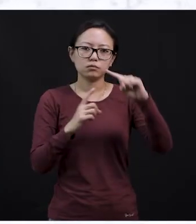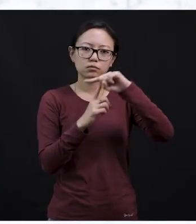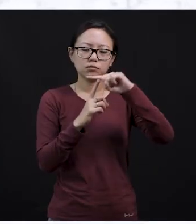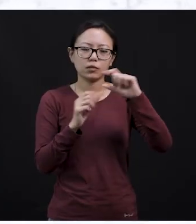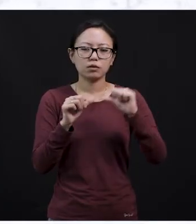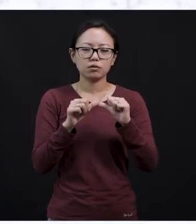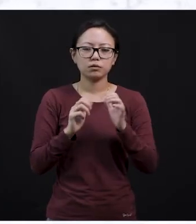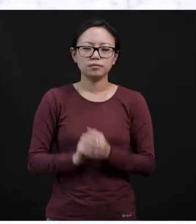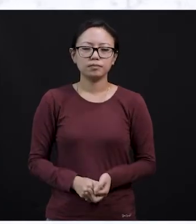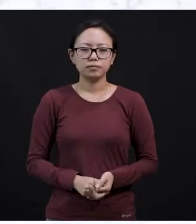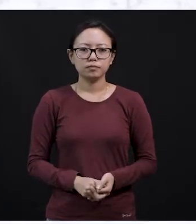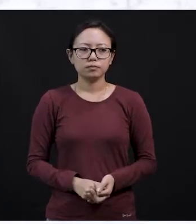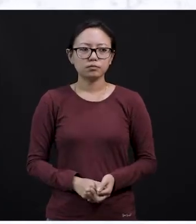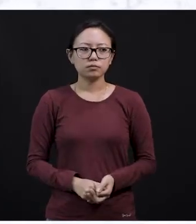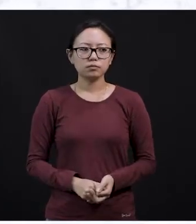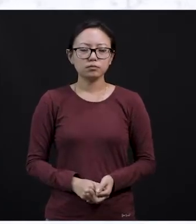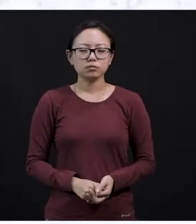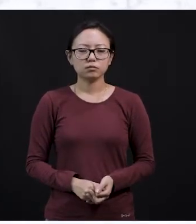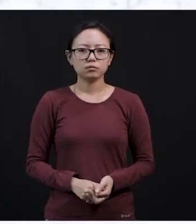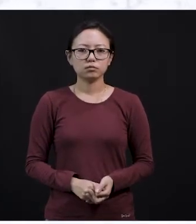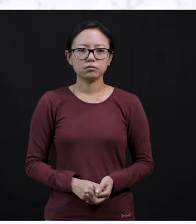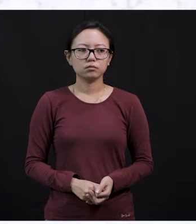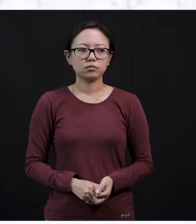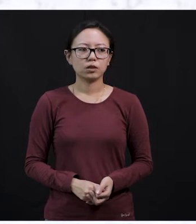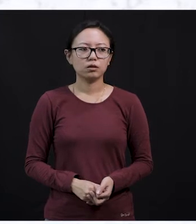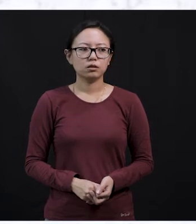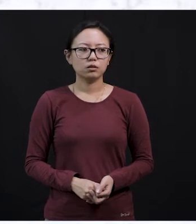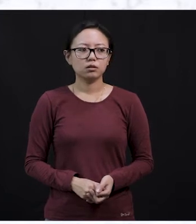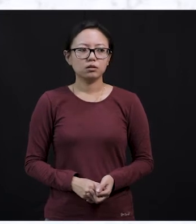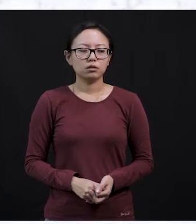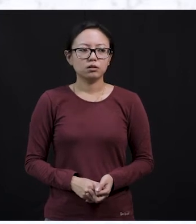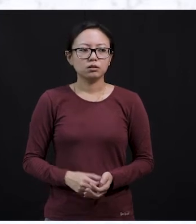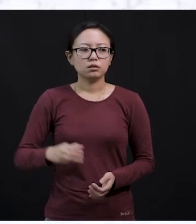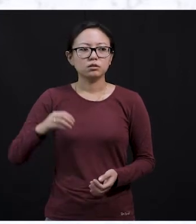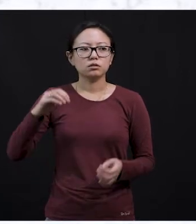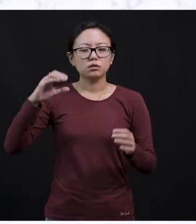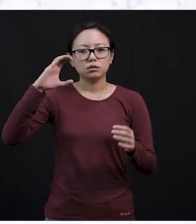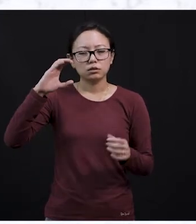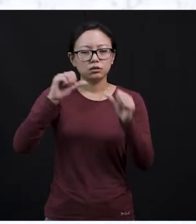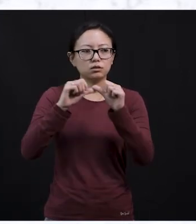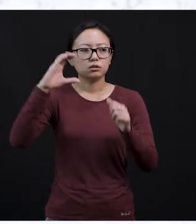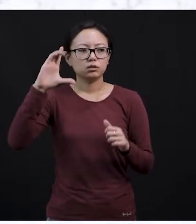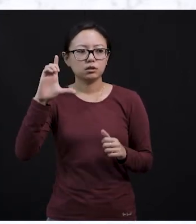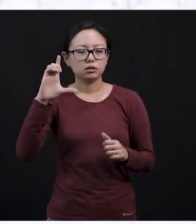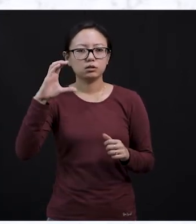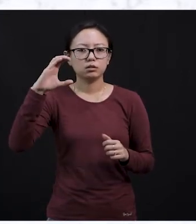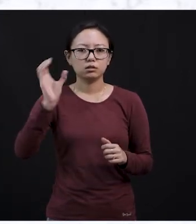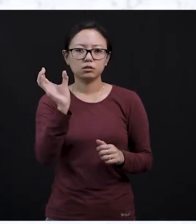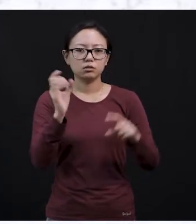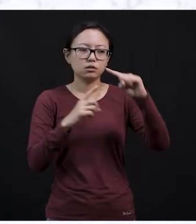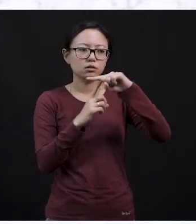All right. So the capital of West Bengal, Calcutta, recently named as Kolkata, lies on the Hooghly, that is